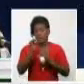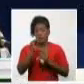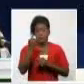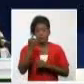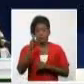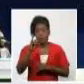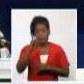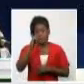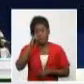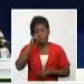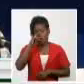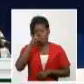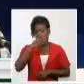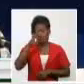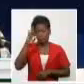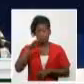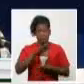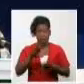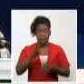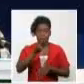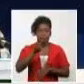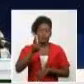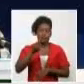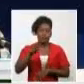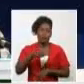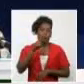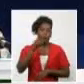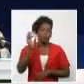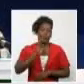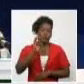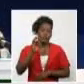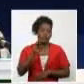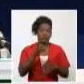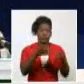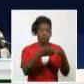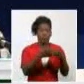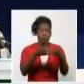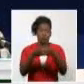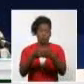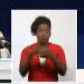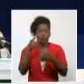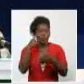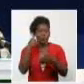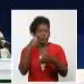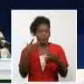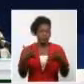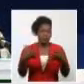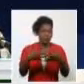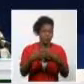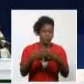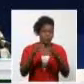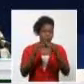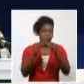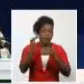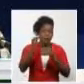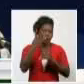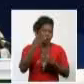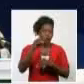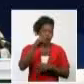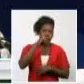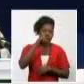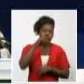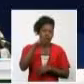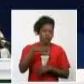with 23.1%. If we combine these two last groups, patients older than